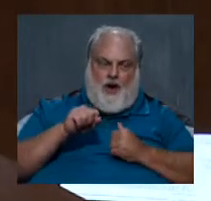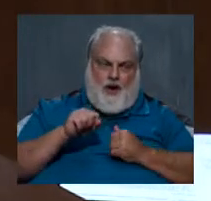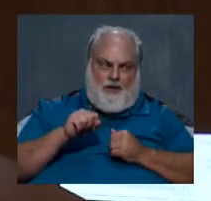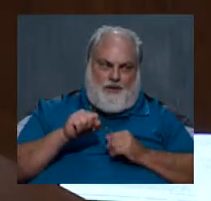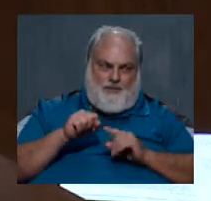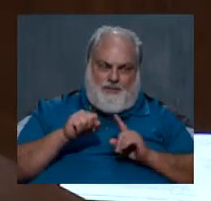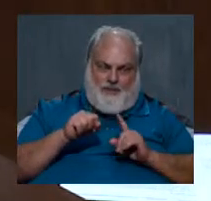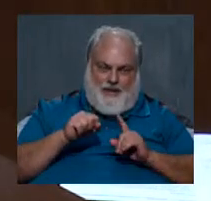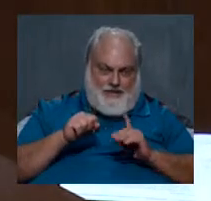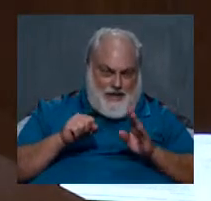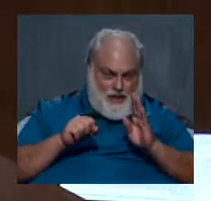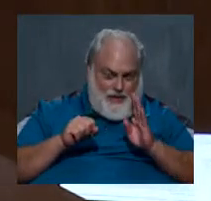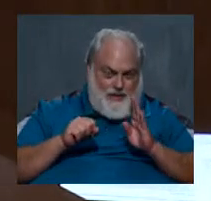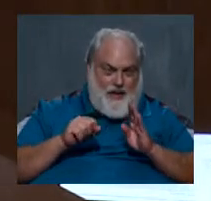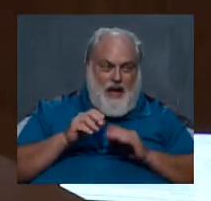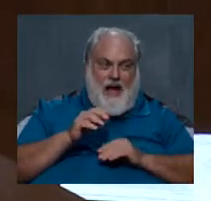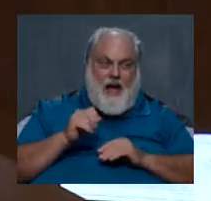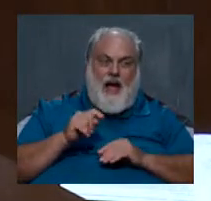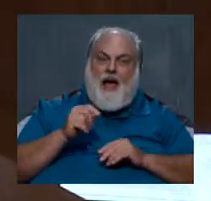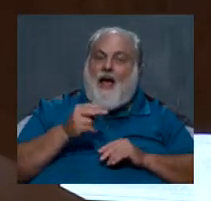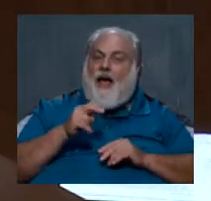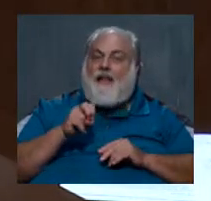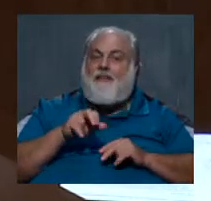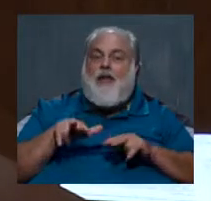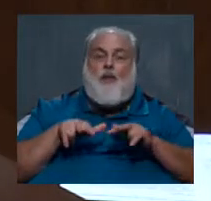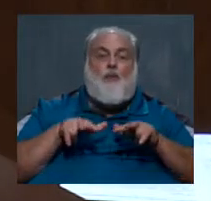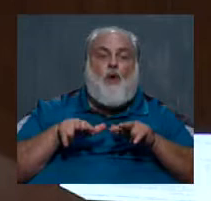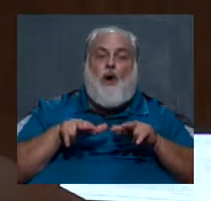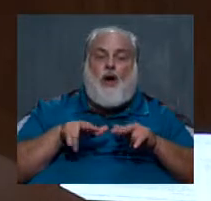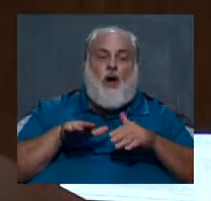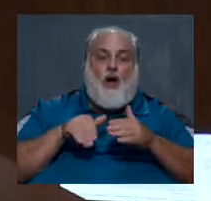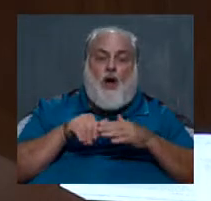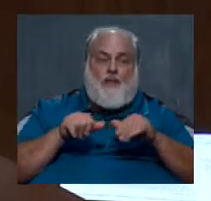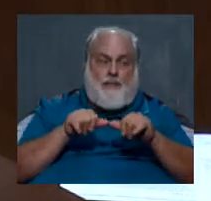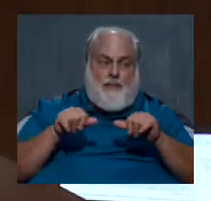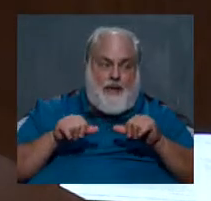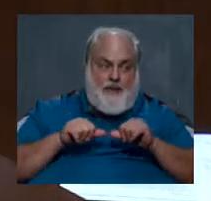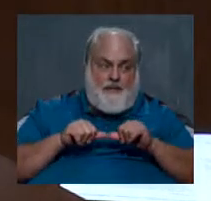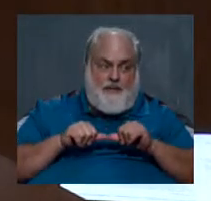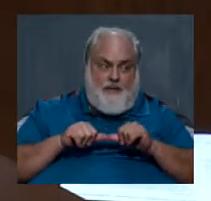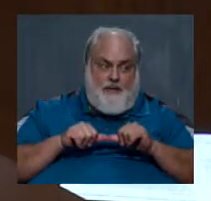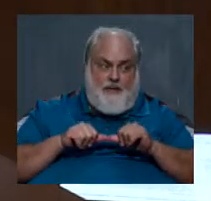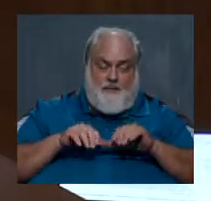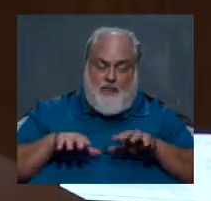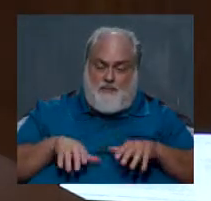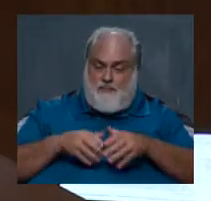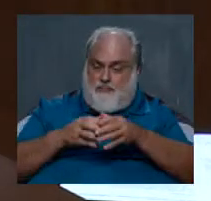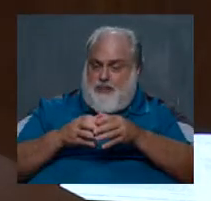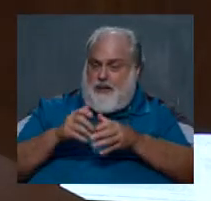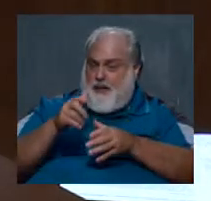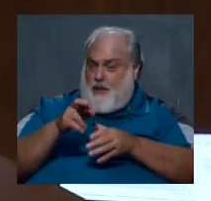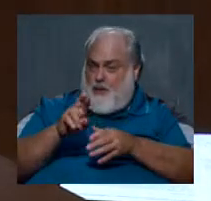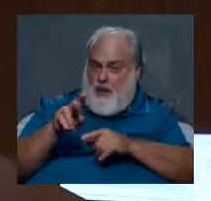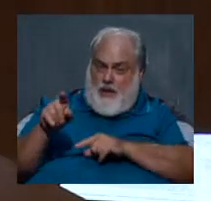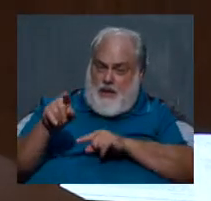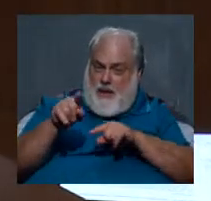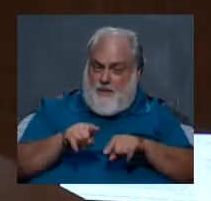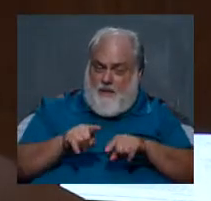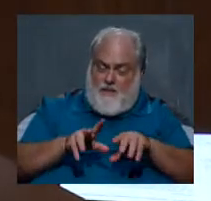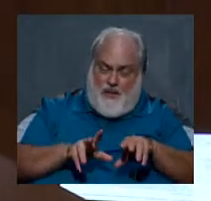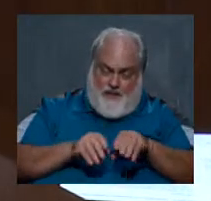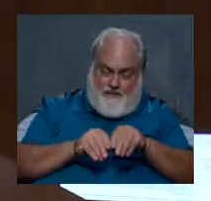Okay. And they walk everywhere they go. We had a group of them in Little Rock come down for a